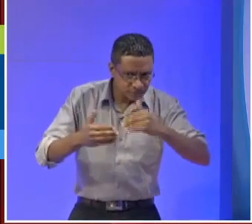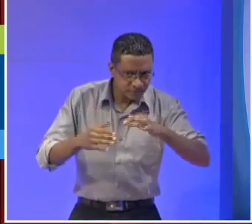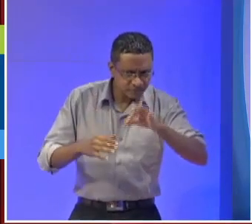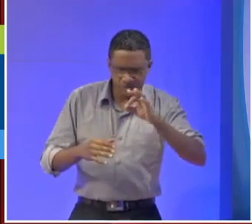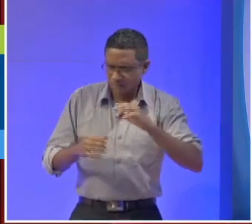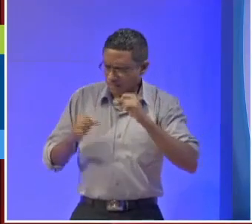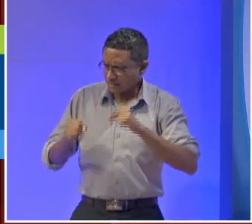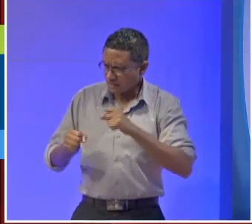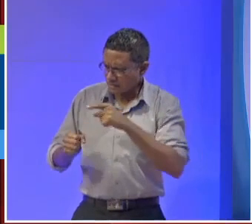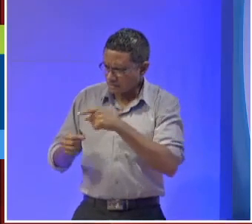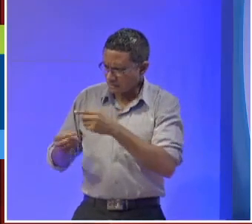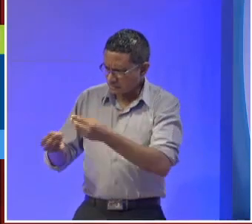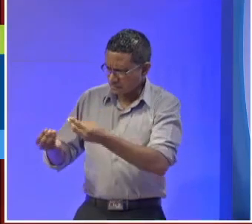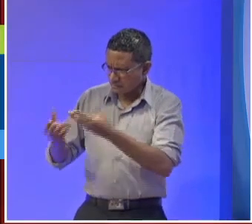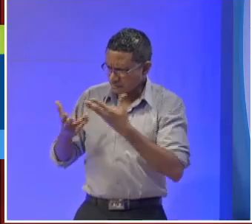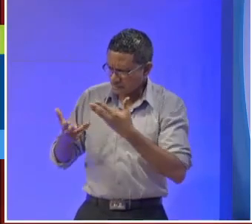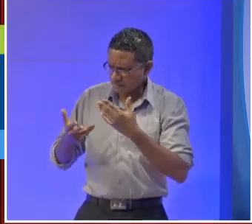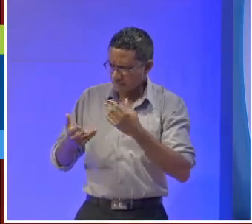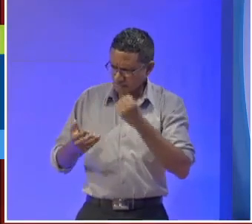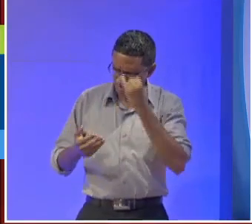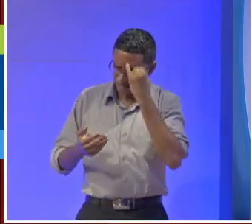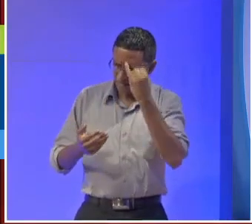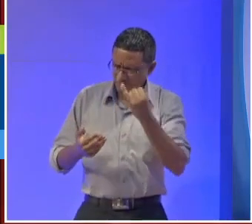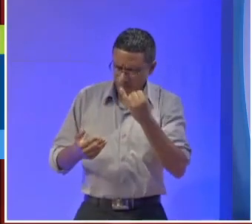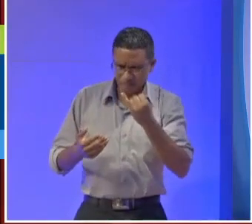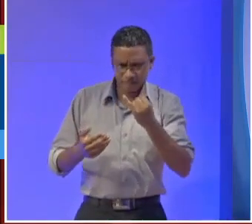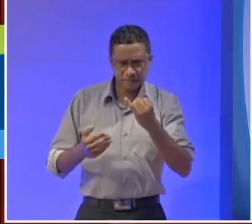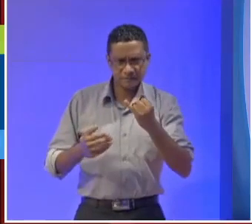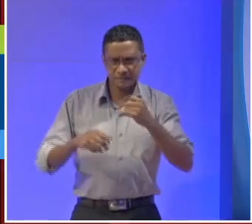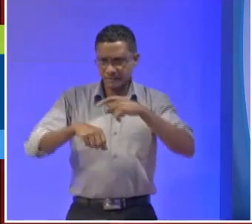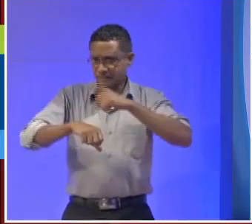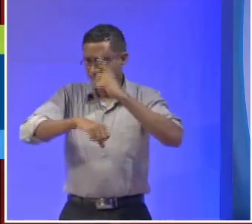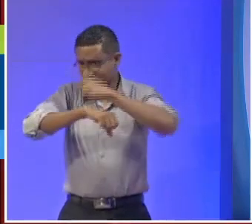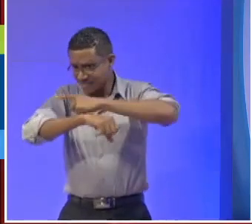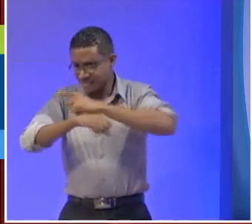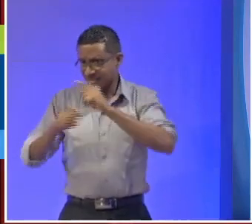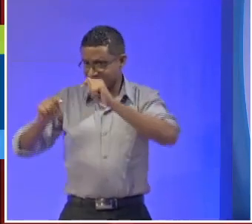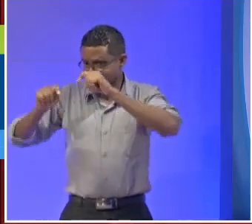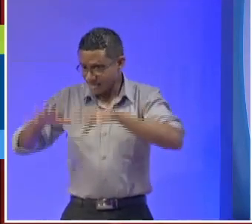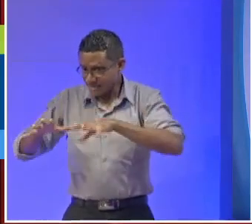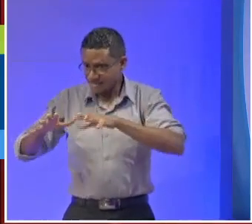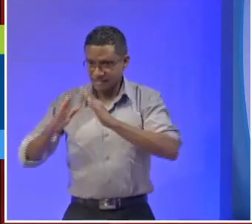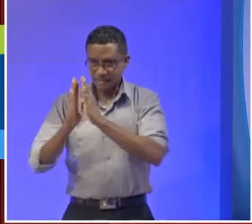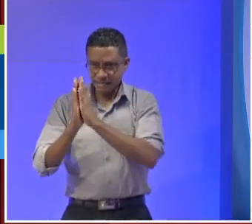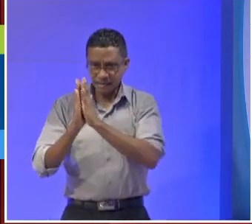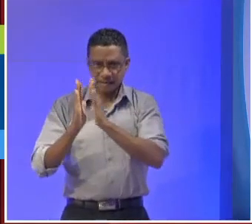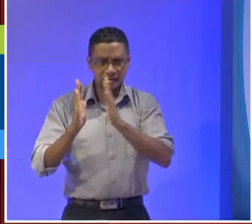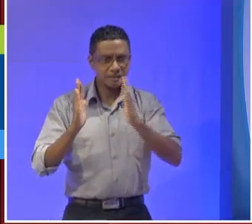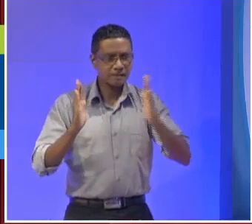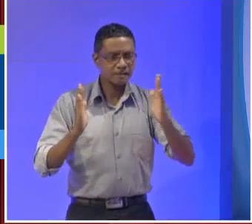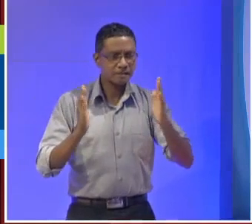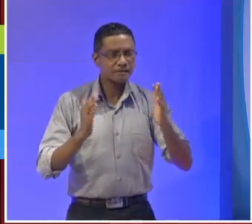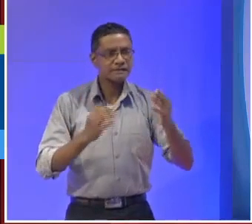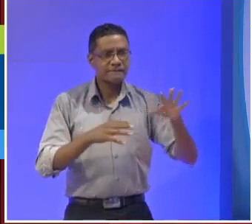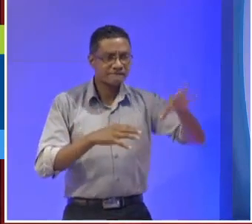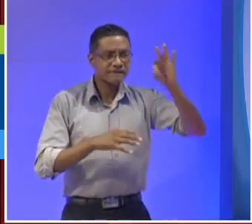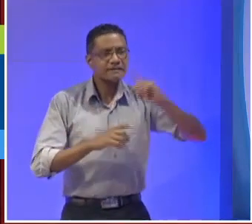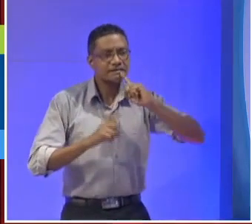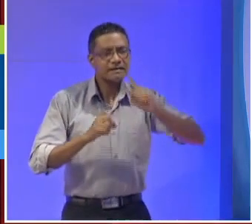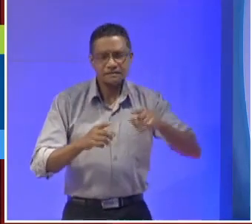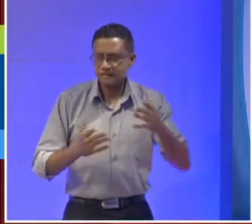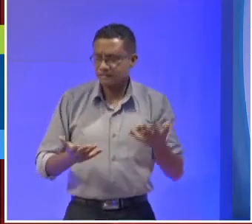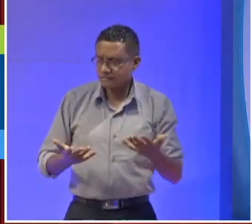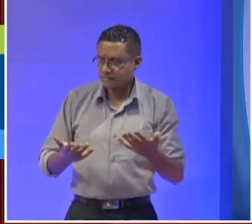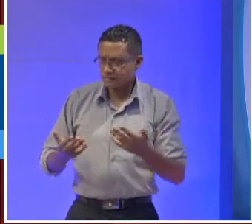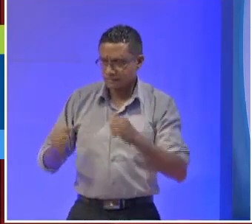behind we are in terms of days in testing, that would really be appreciated. I still haven't gotten the results, by the